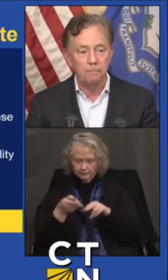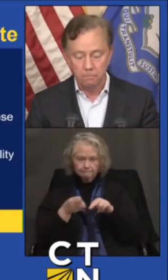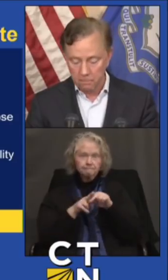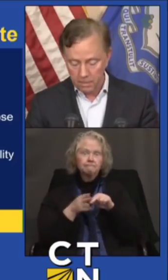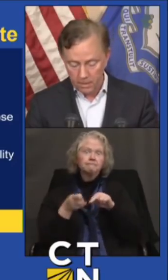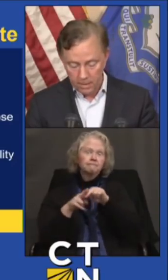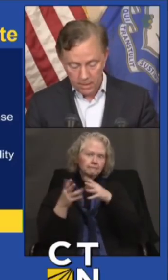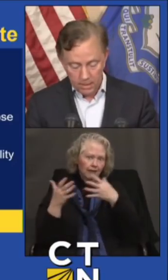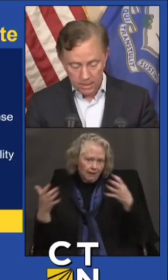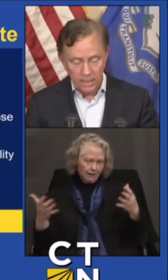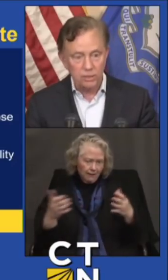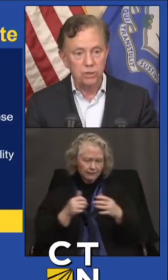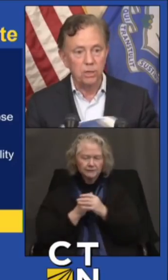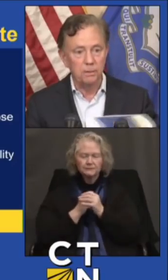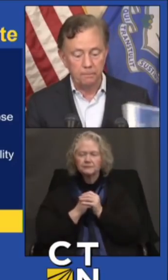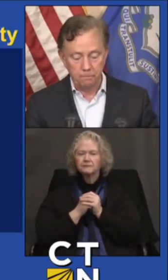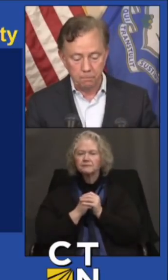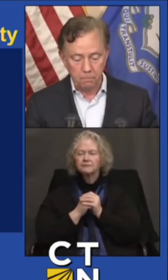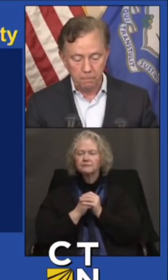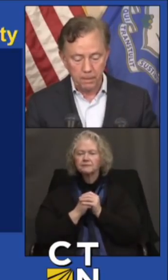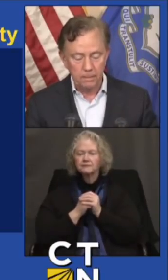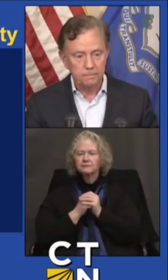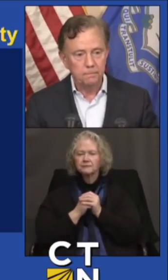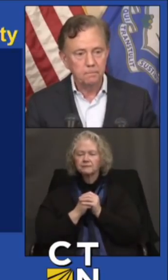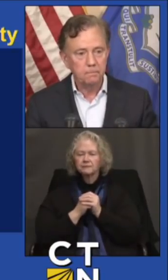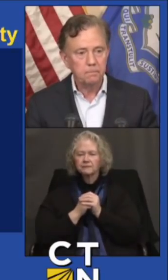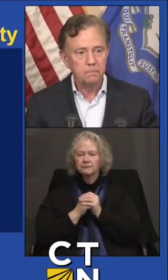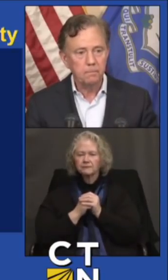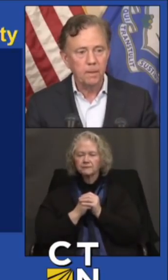bit. Next chart.